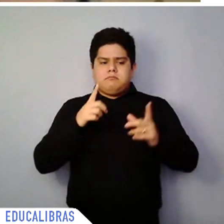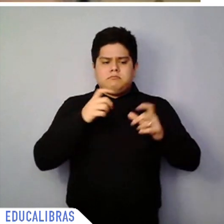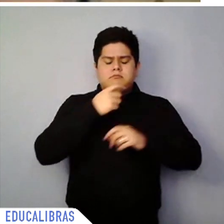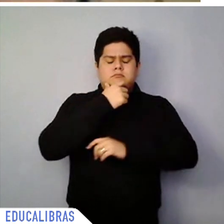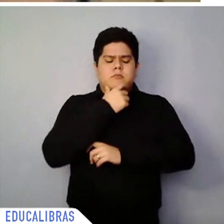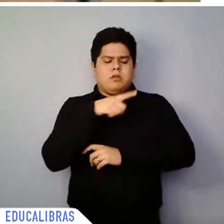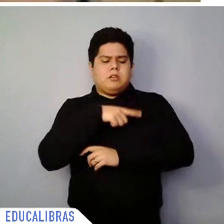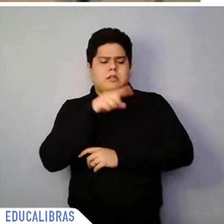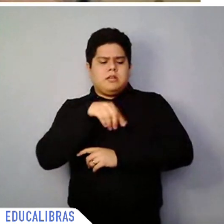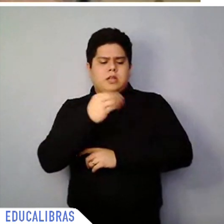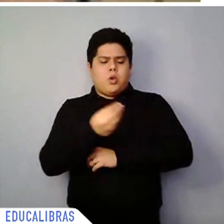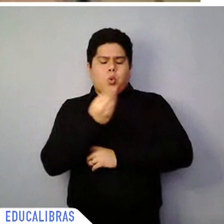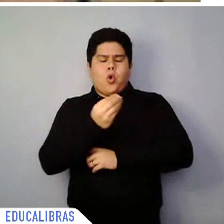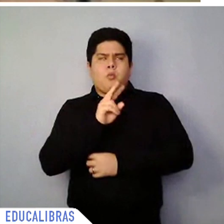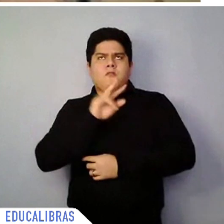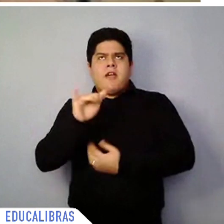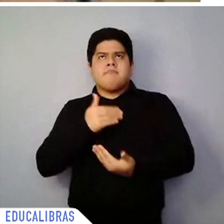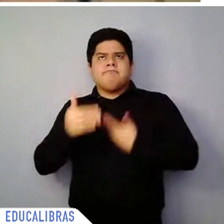the work is happening.